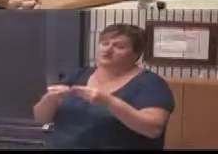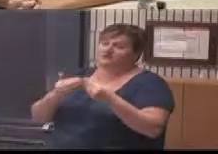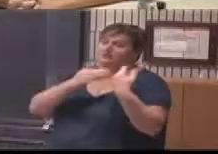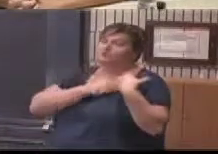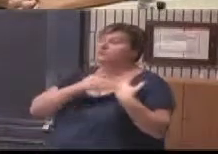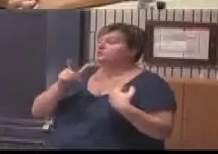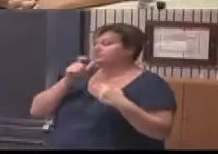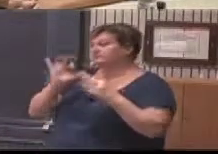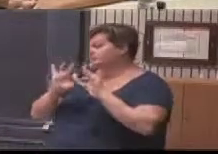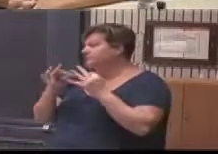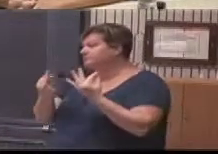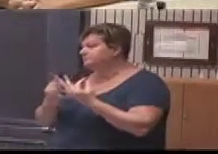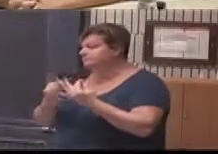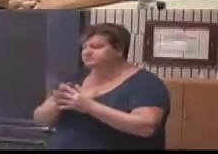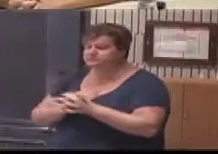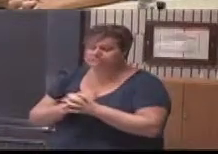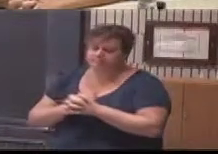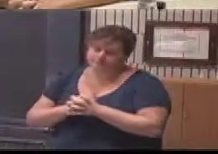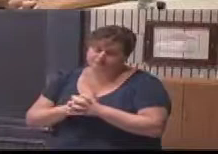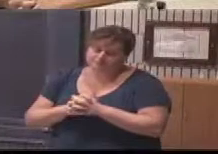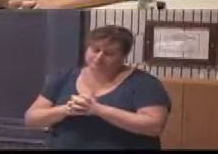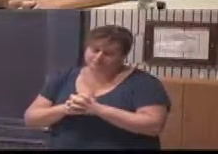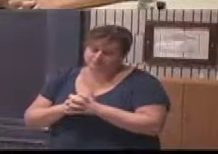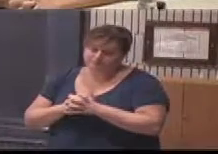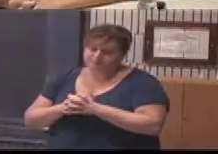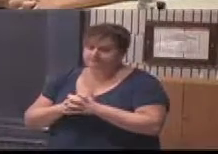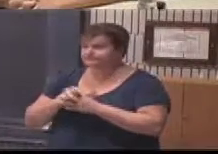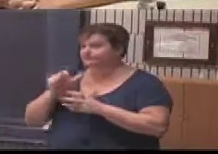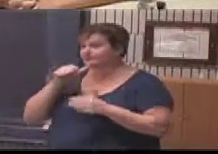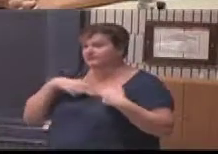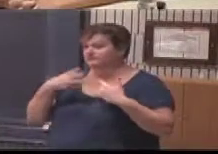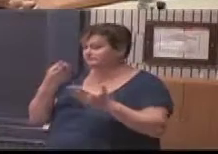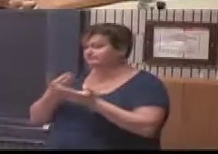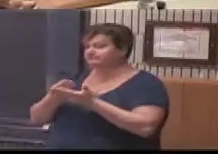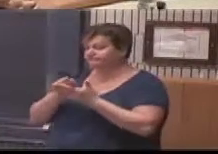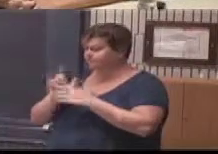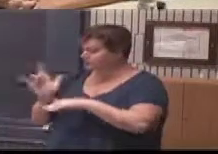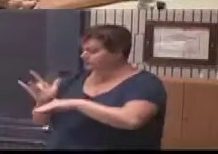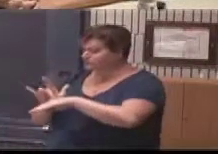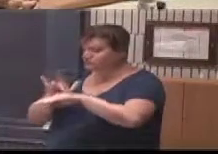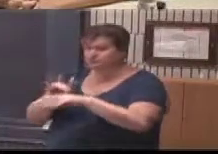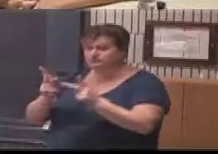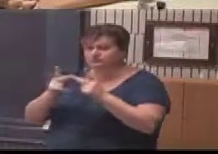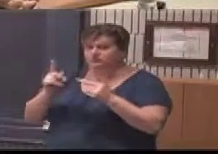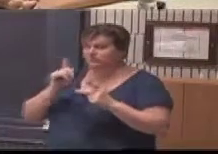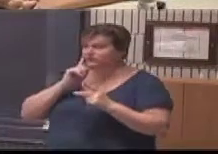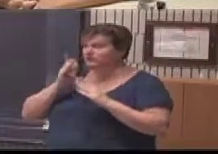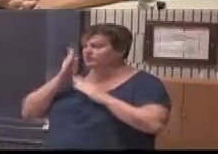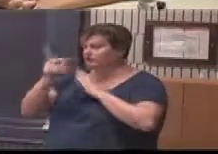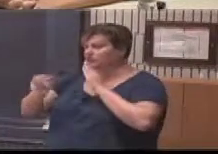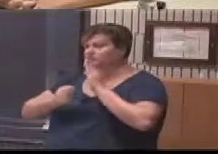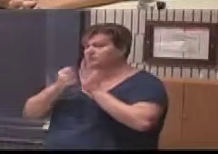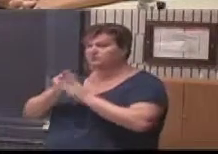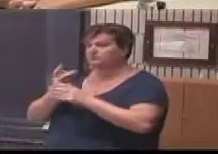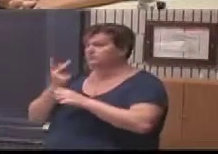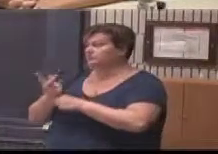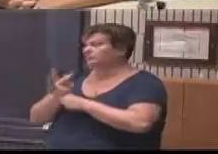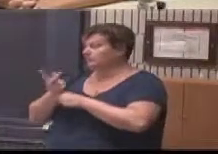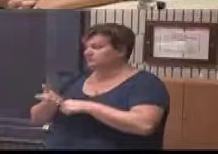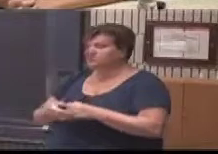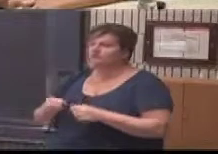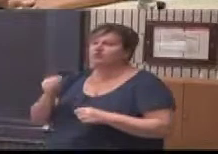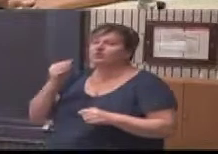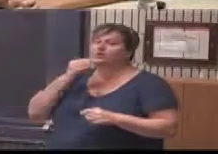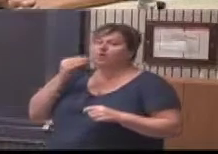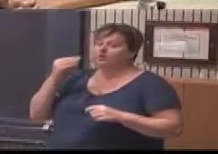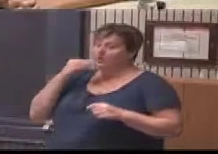and there are few funding sources really to assist with long-term care. You know, certainly home